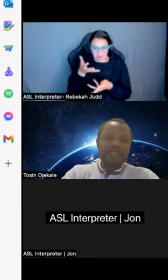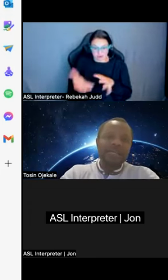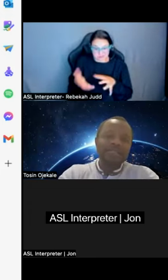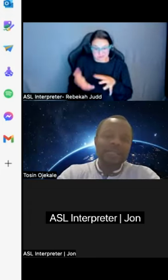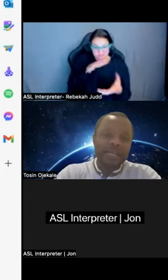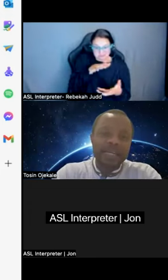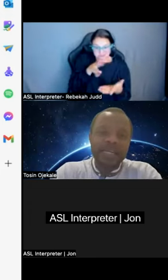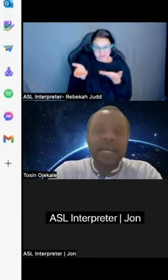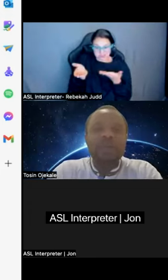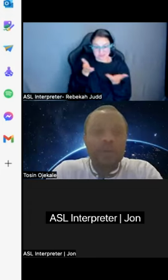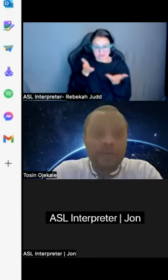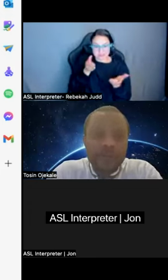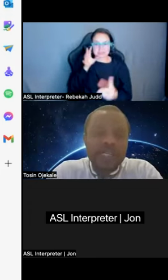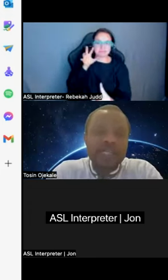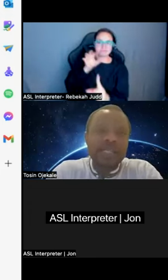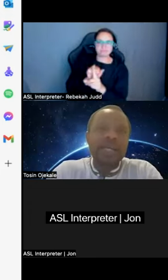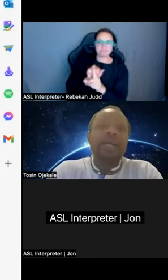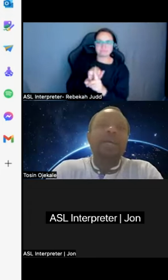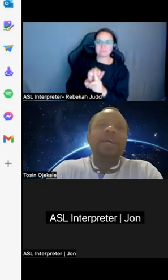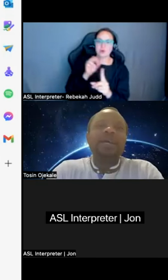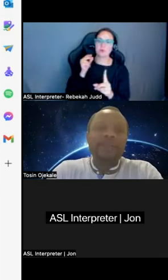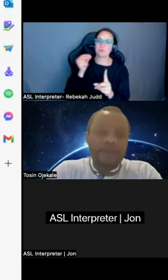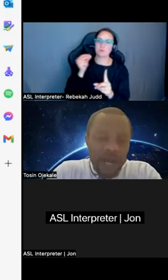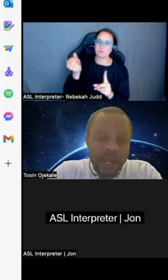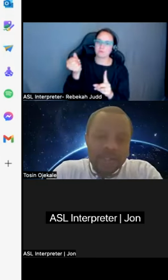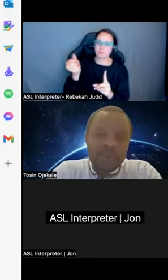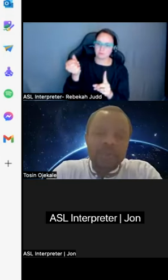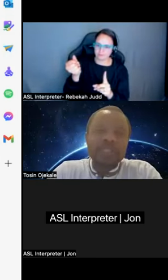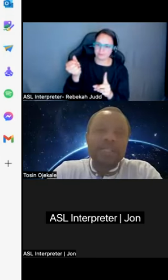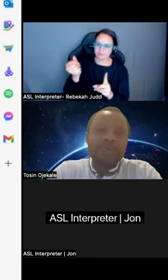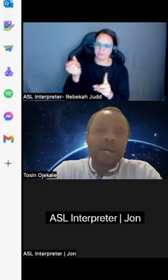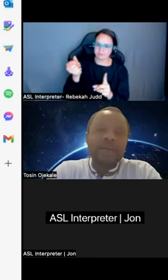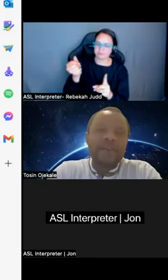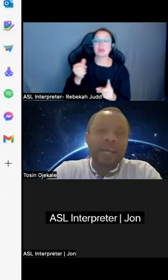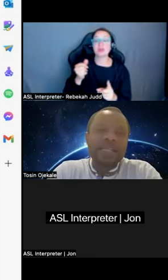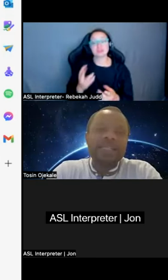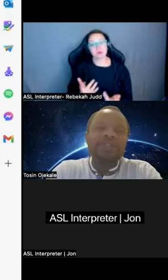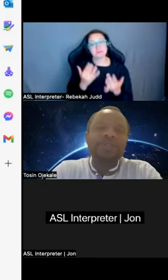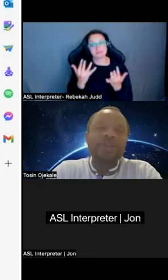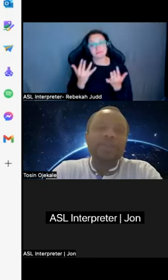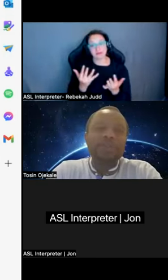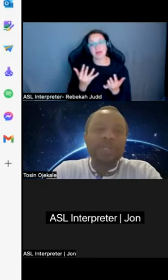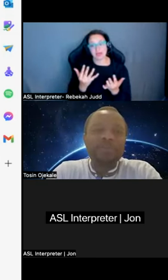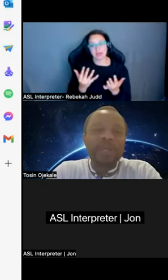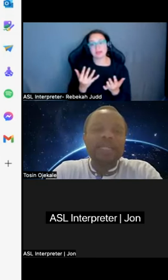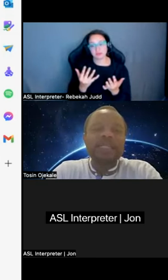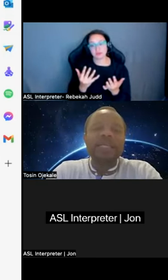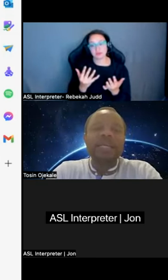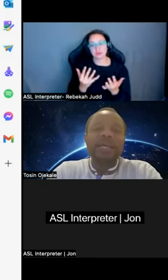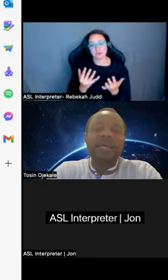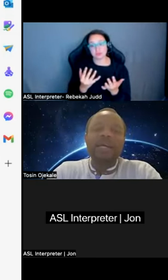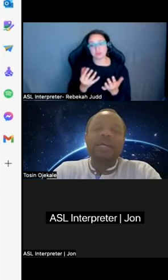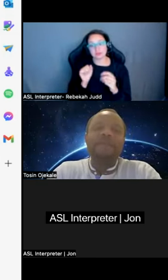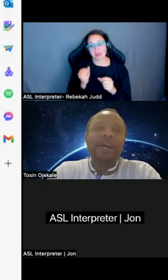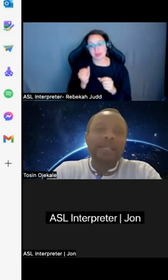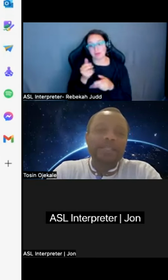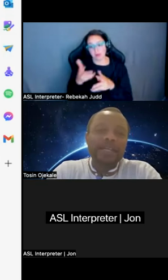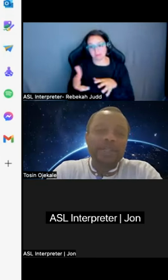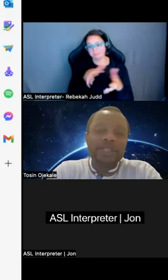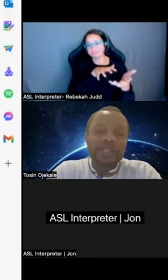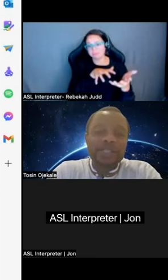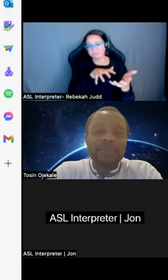are detected early. And one of those things is fire. So that's why you need to put in place a